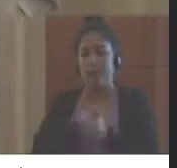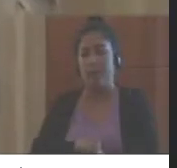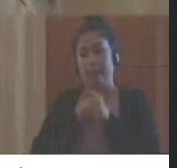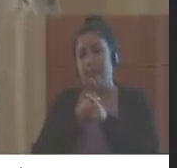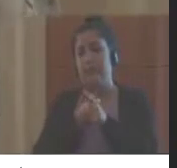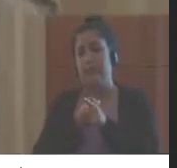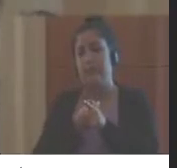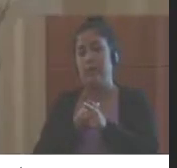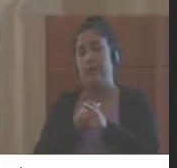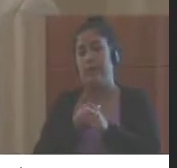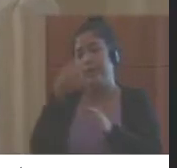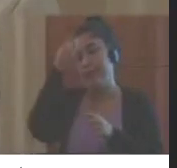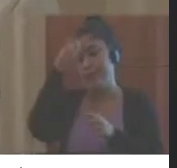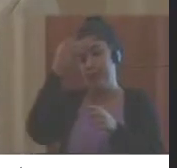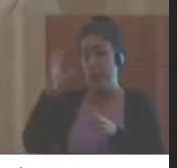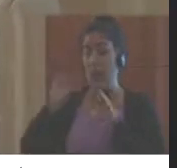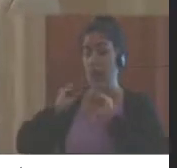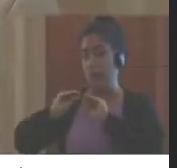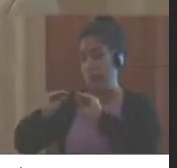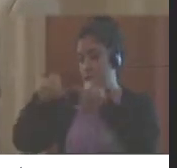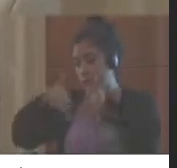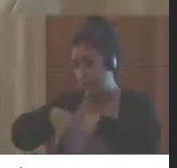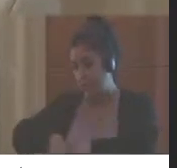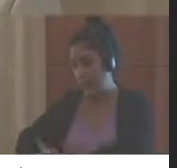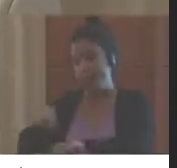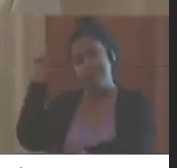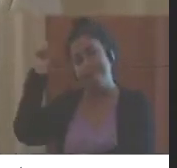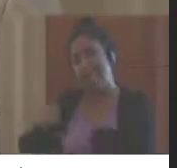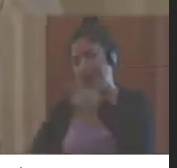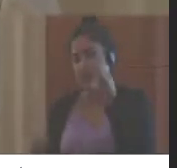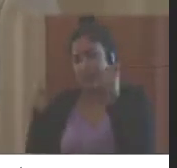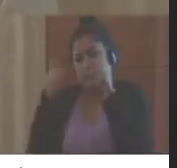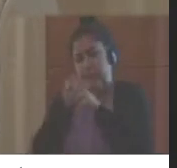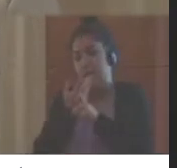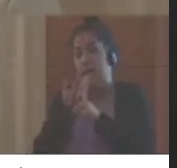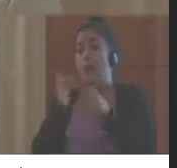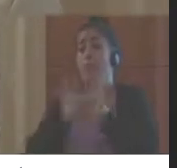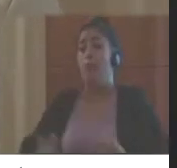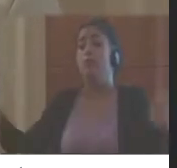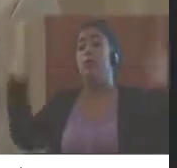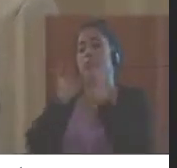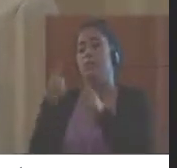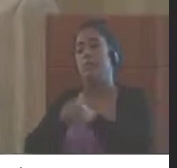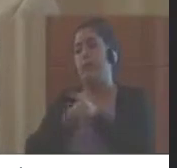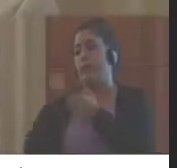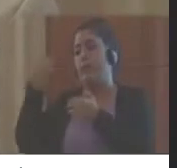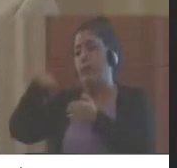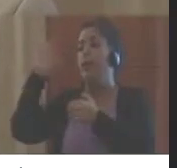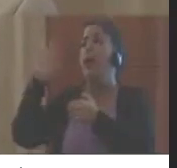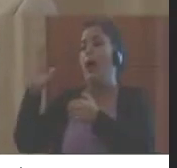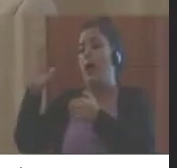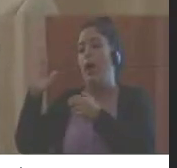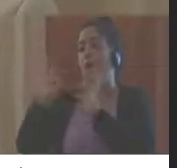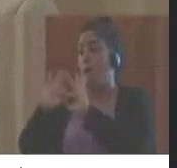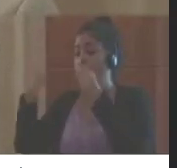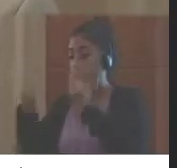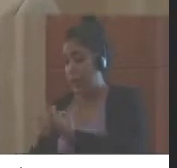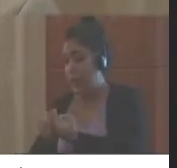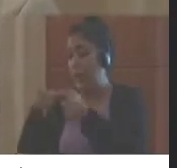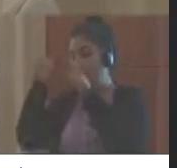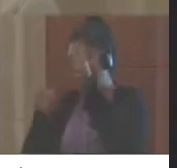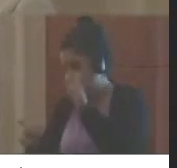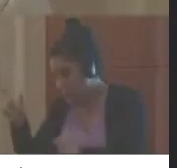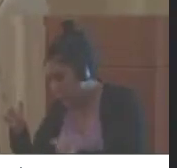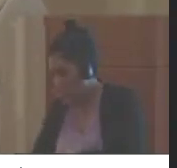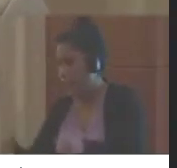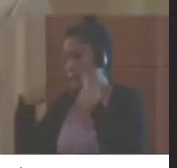priority is not for school not to be interrupted, for the school year not to be interrupted. The emphasis and the priority is to protect